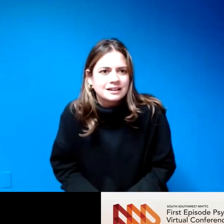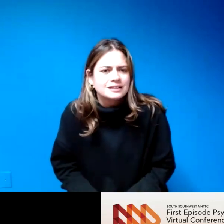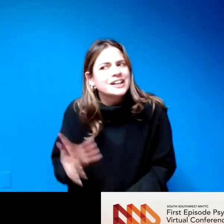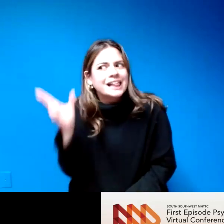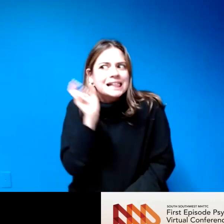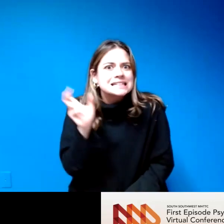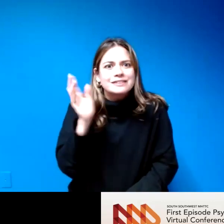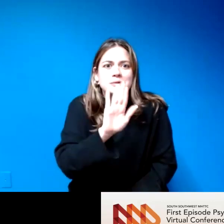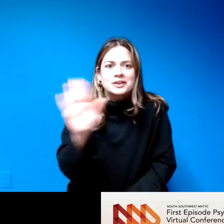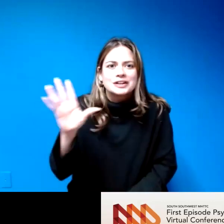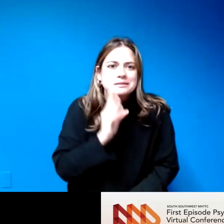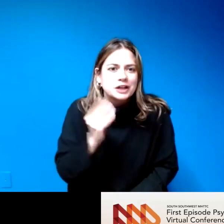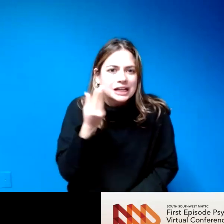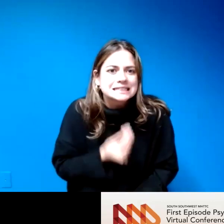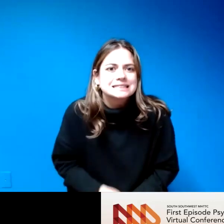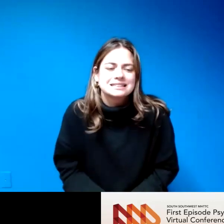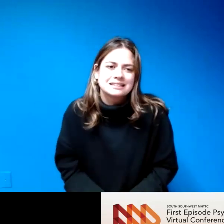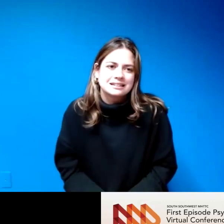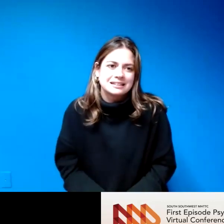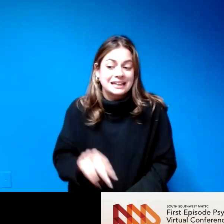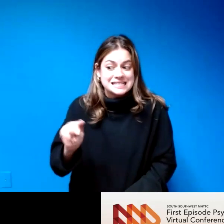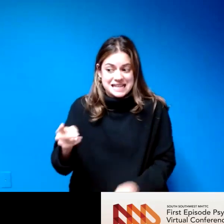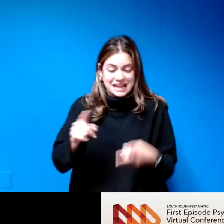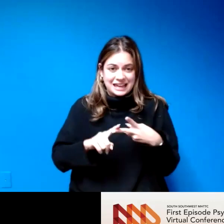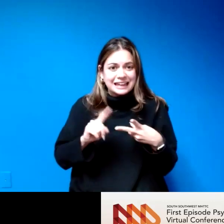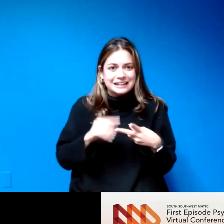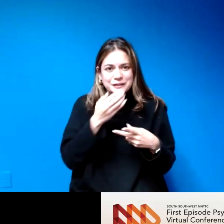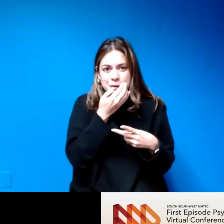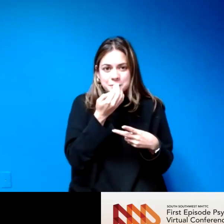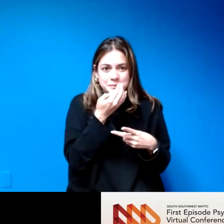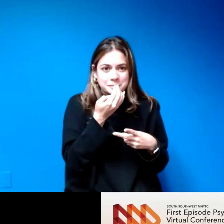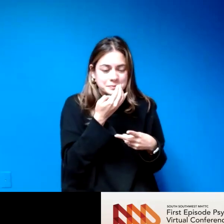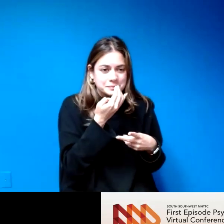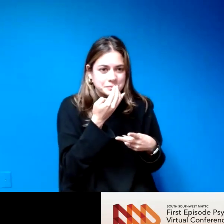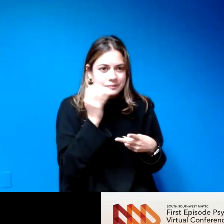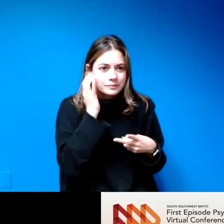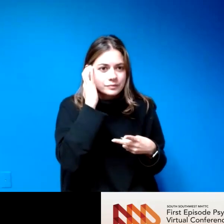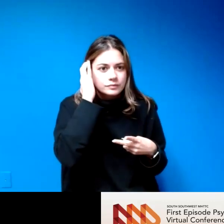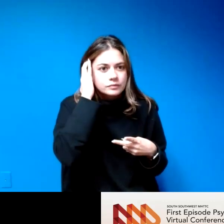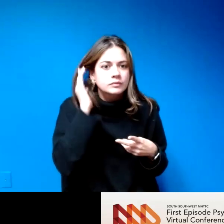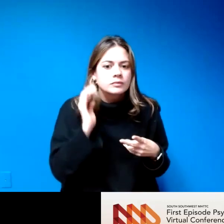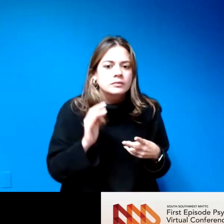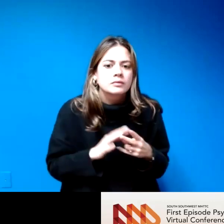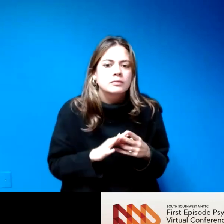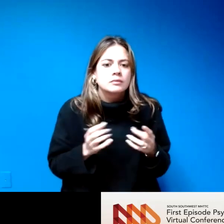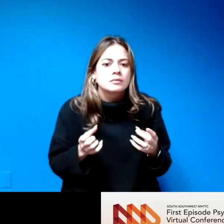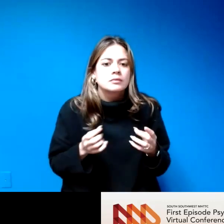listen from your experiences. The second thing is that I think the journey of families that